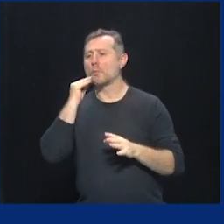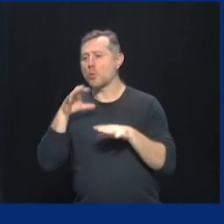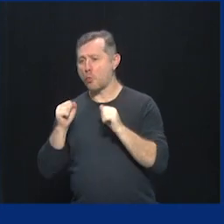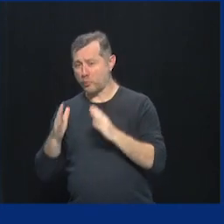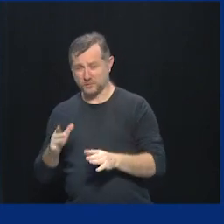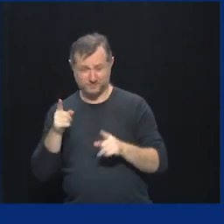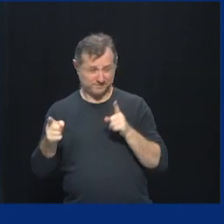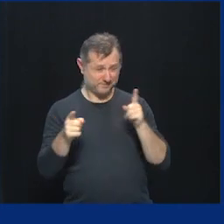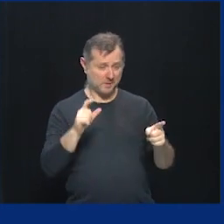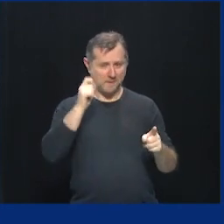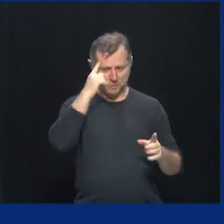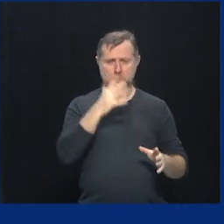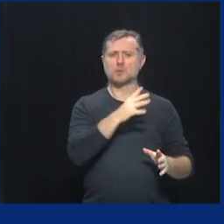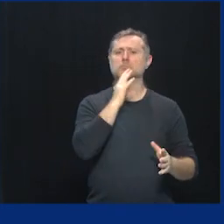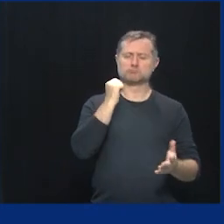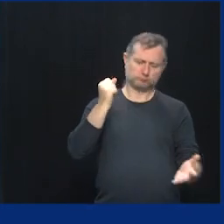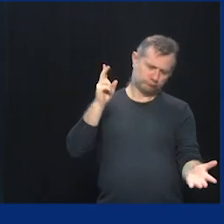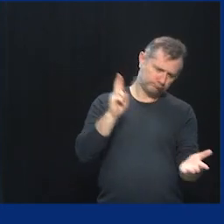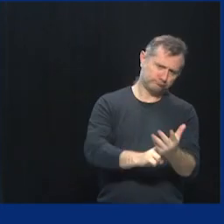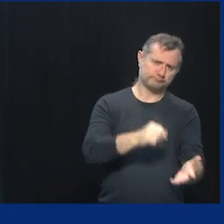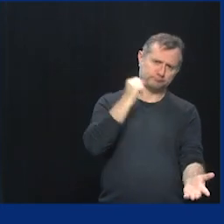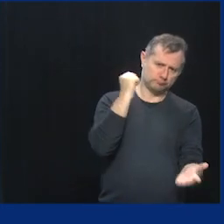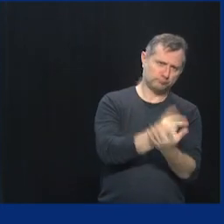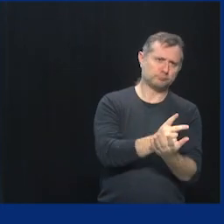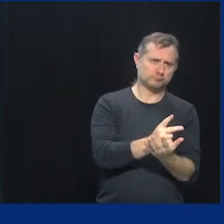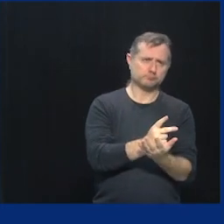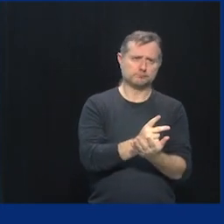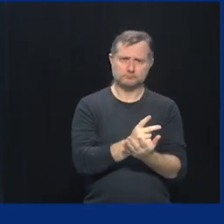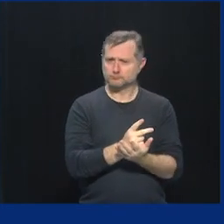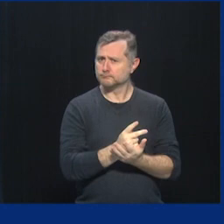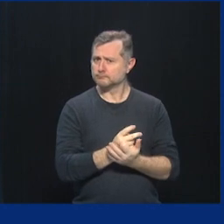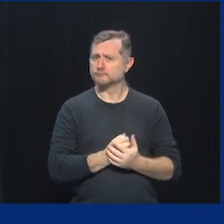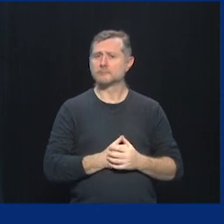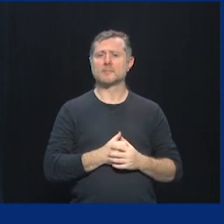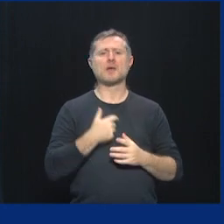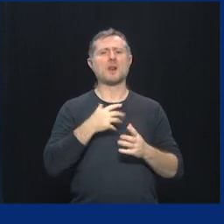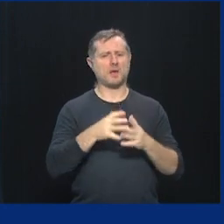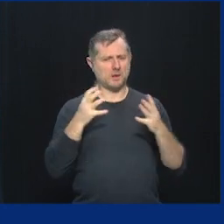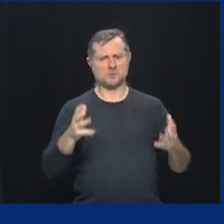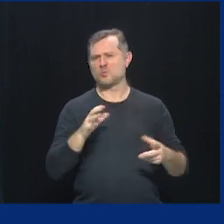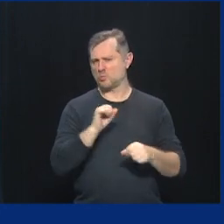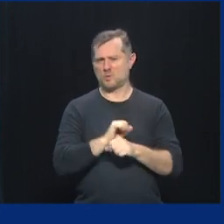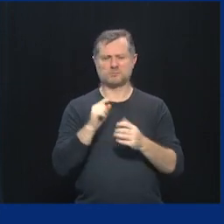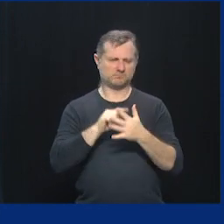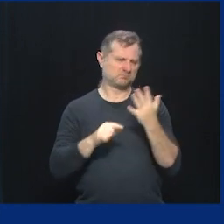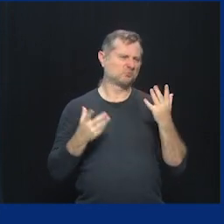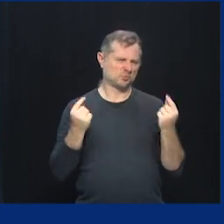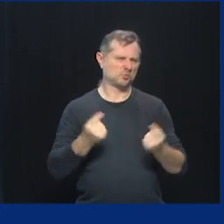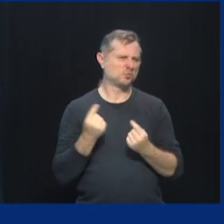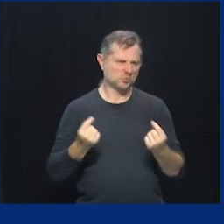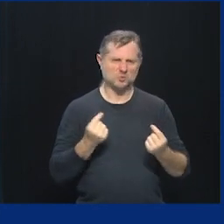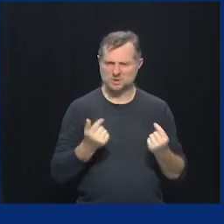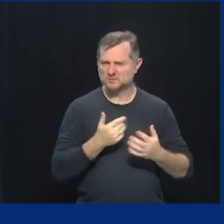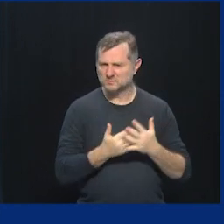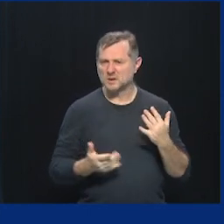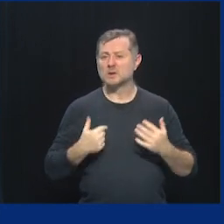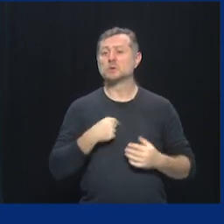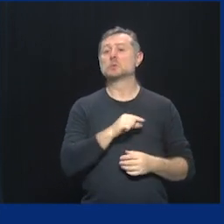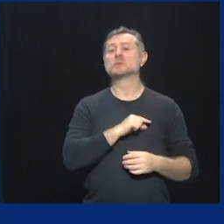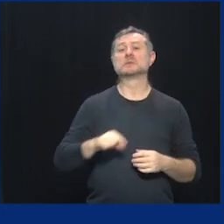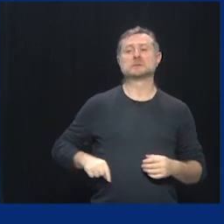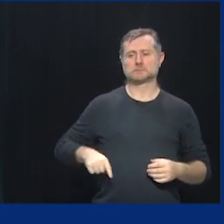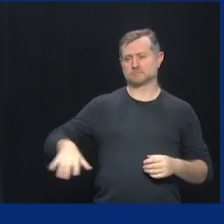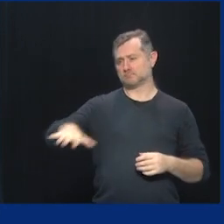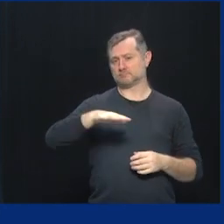of approval on all of those things. So there's a lot of work that needs to be done. We are not out of the woods. Queens needs to see much